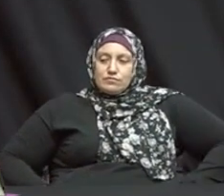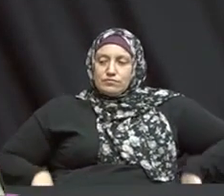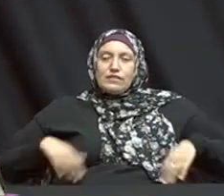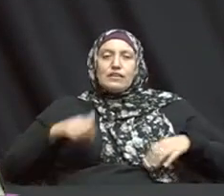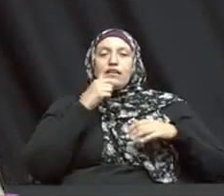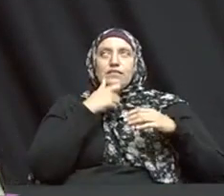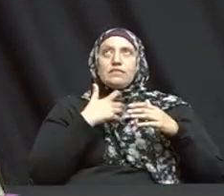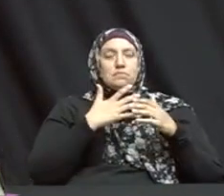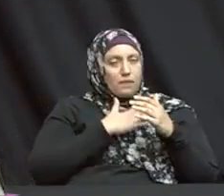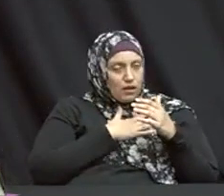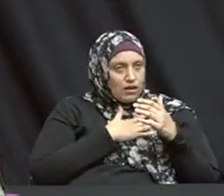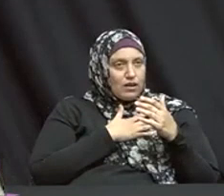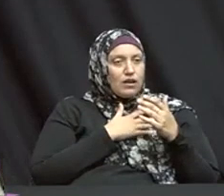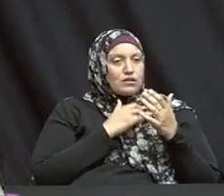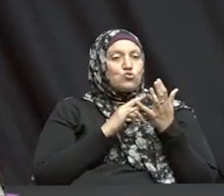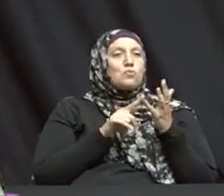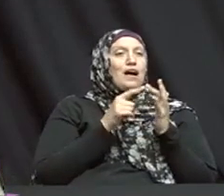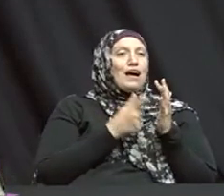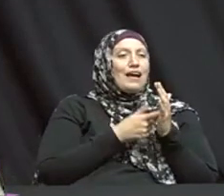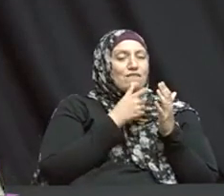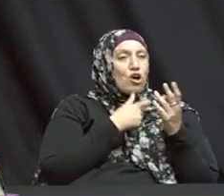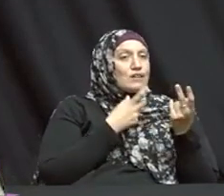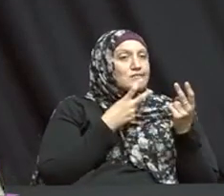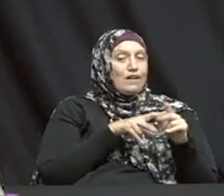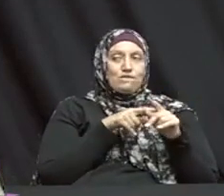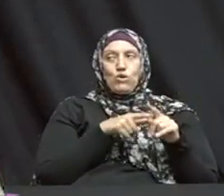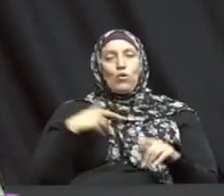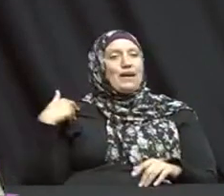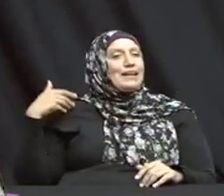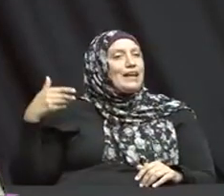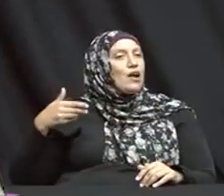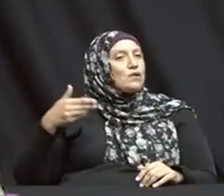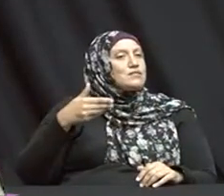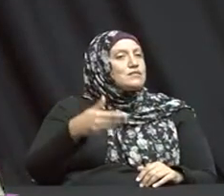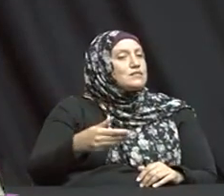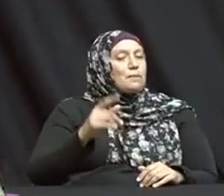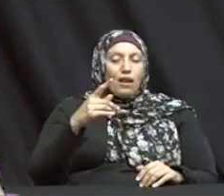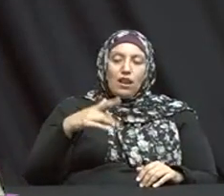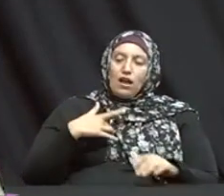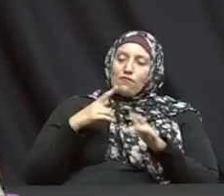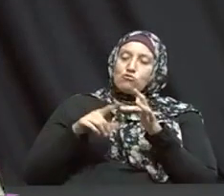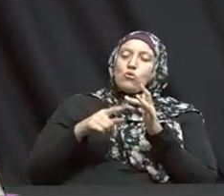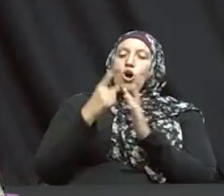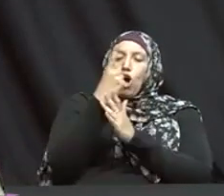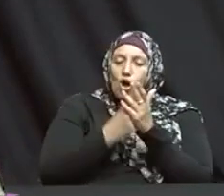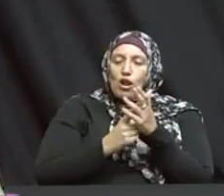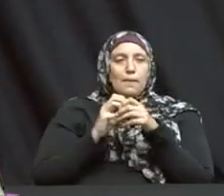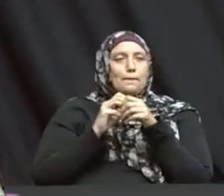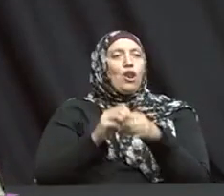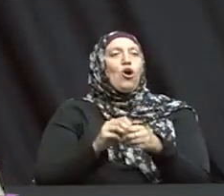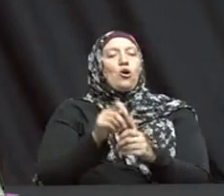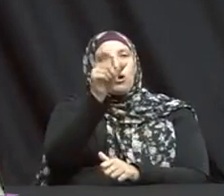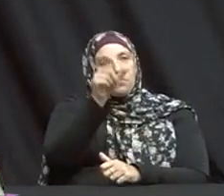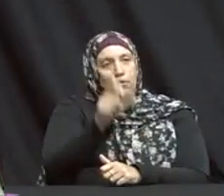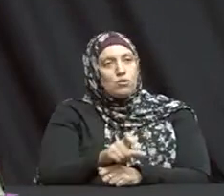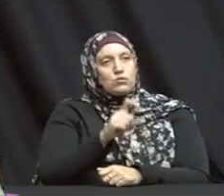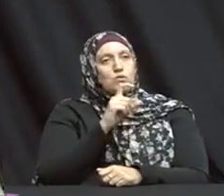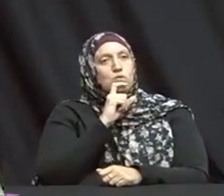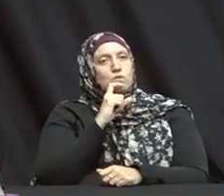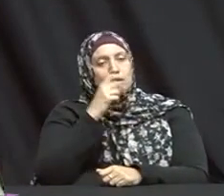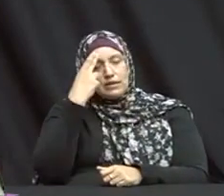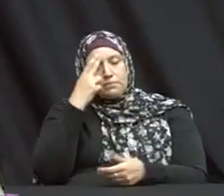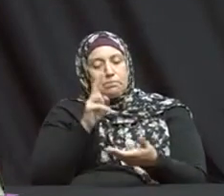law of inheritance. Whereas life insurance belongs to the beneficiaries. Of course, subject to the insurance